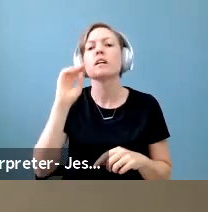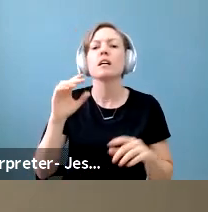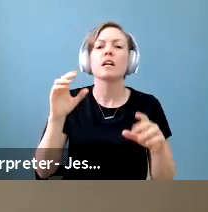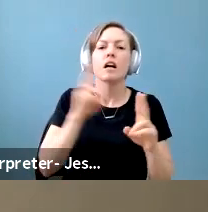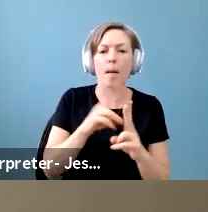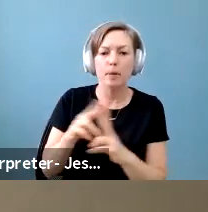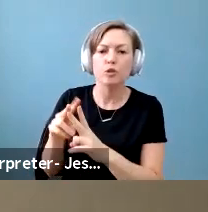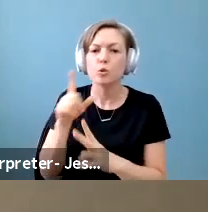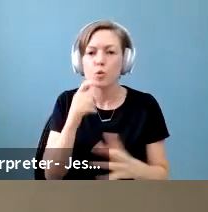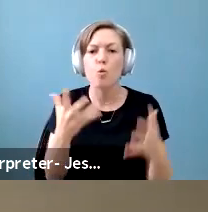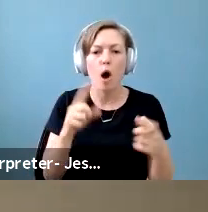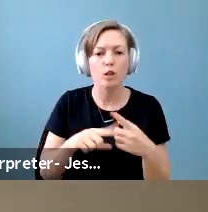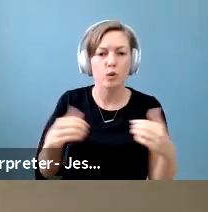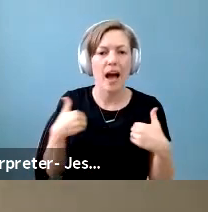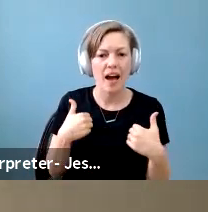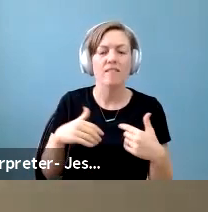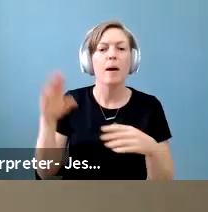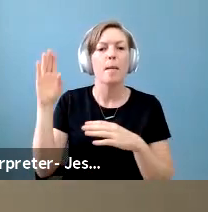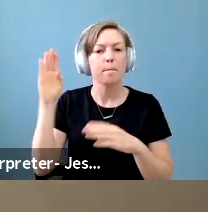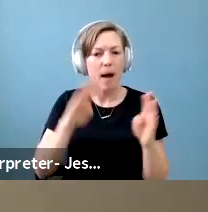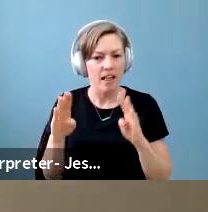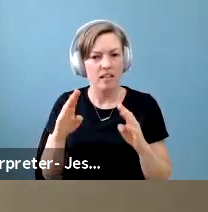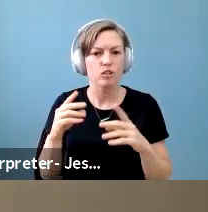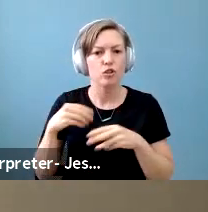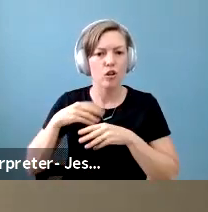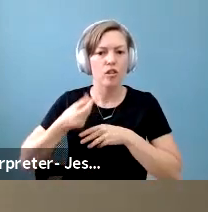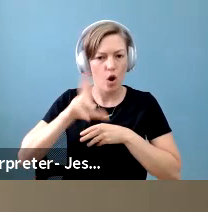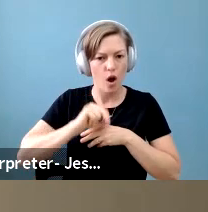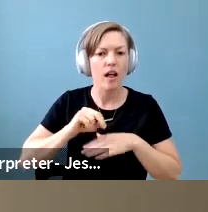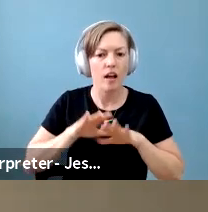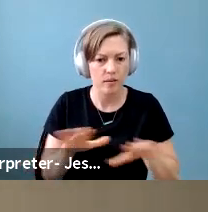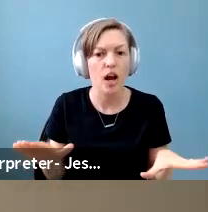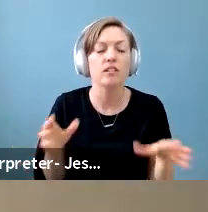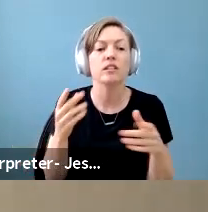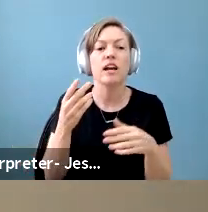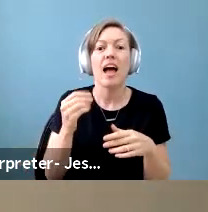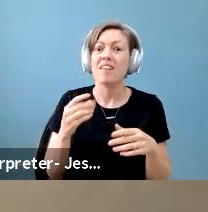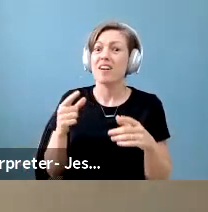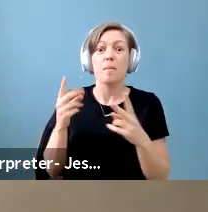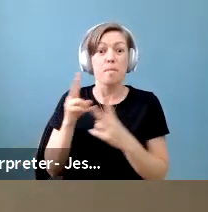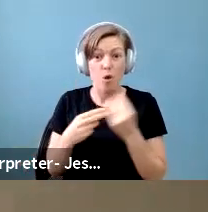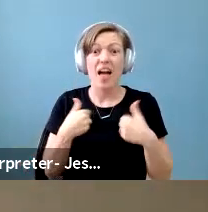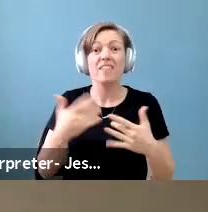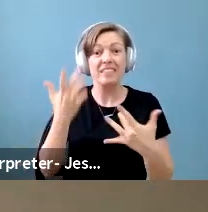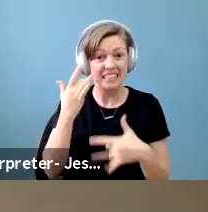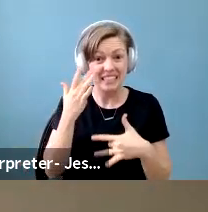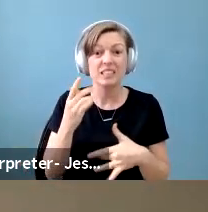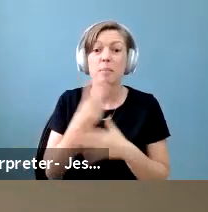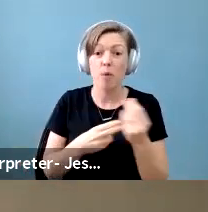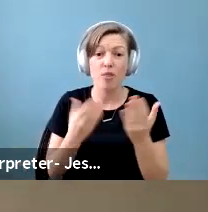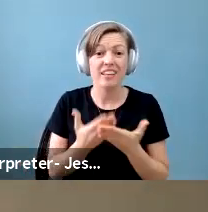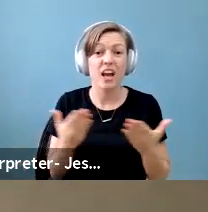couples who want to have a biological child and they have very rare diseases and they both carry the genes, for instance,